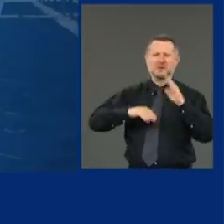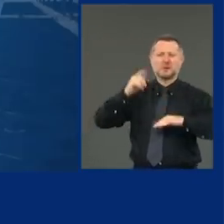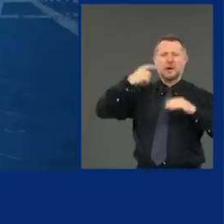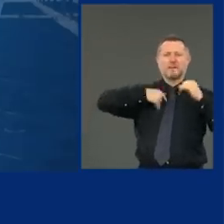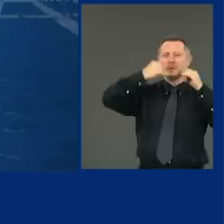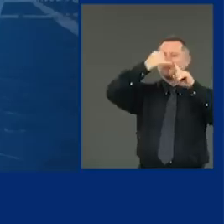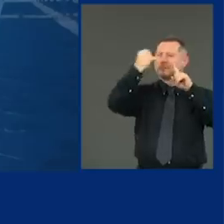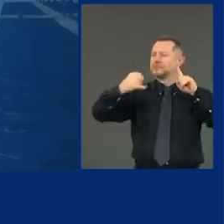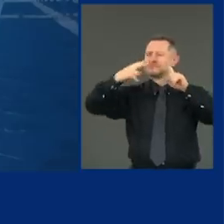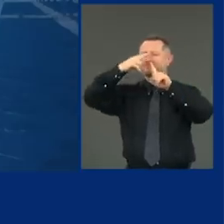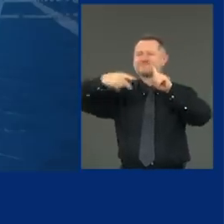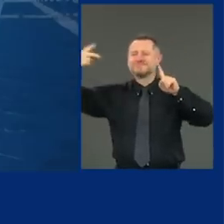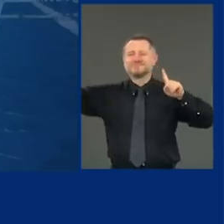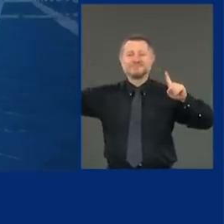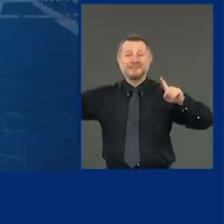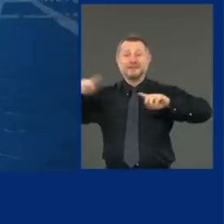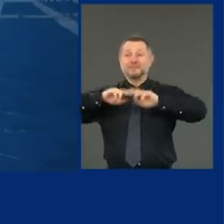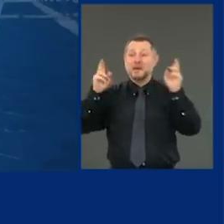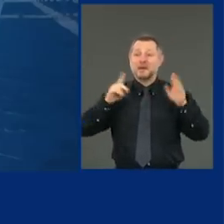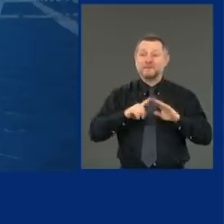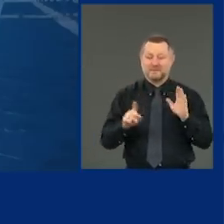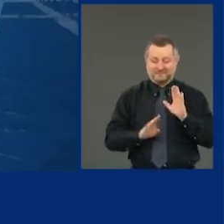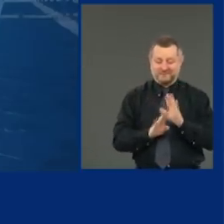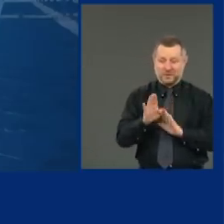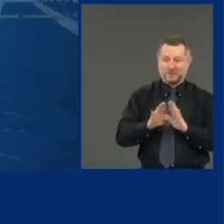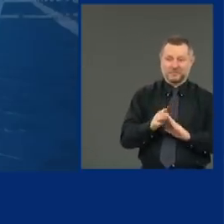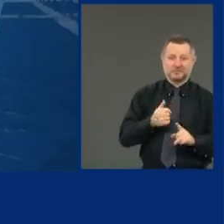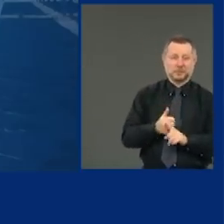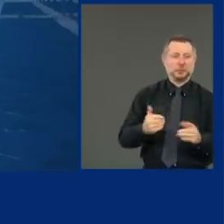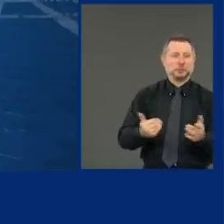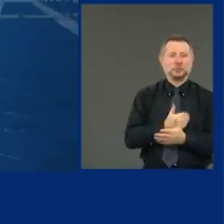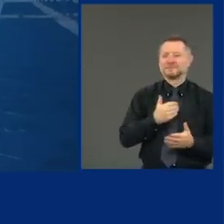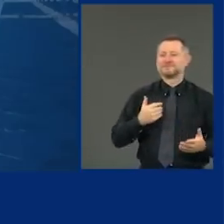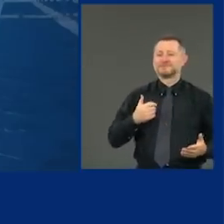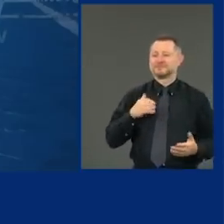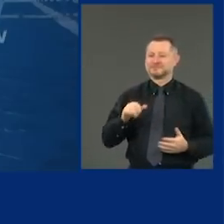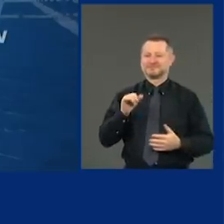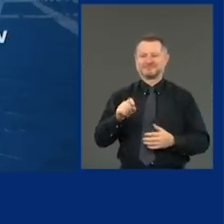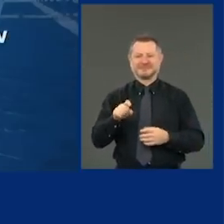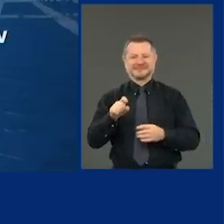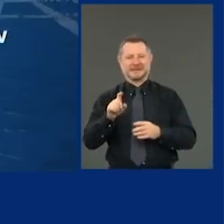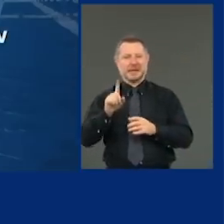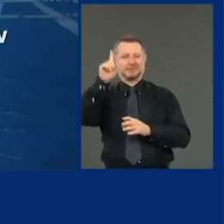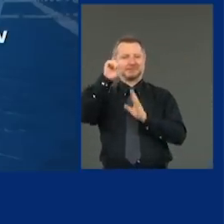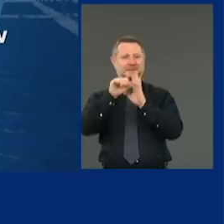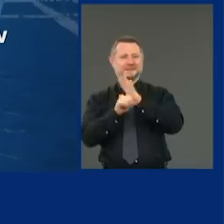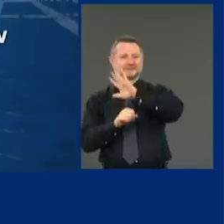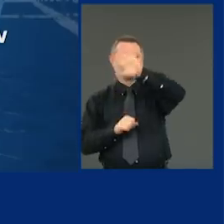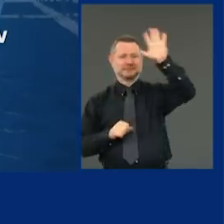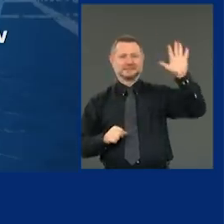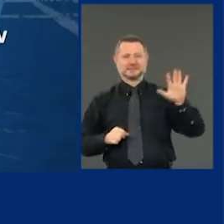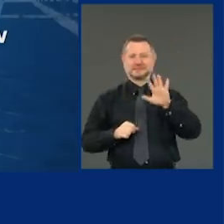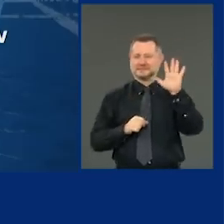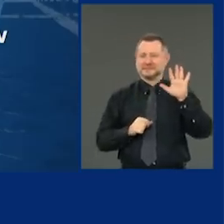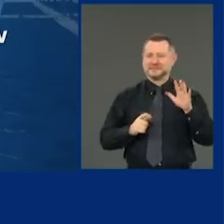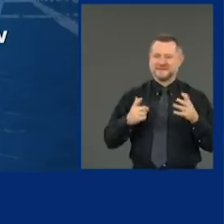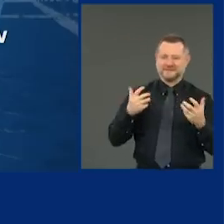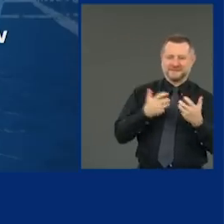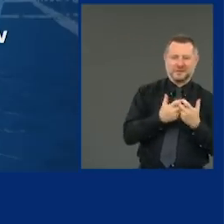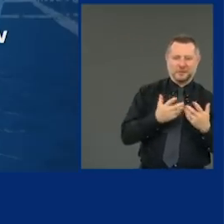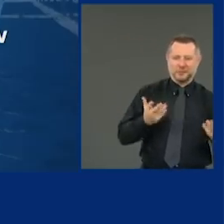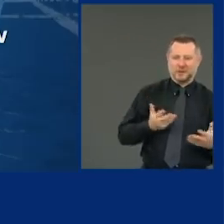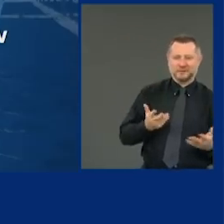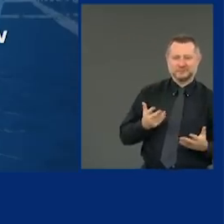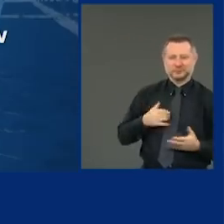to develop that renewable market upstate and satisfy the need downstate. We know they have